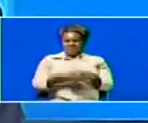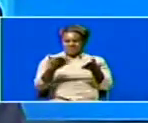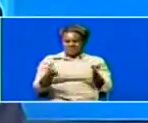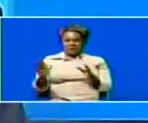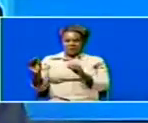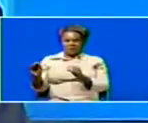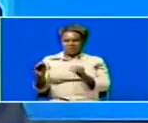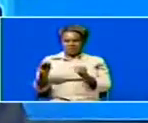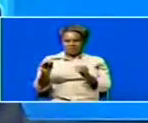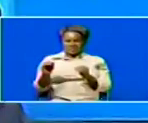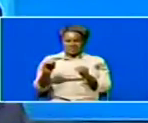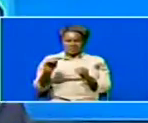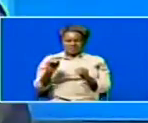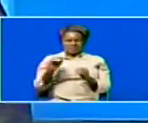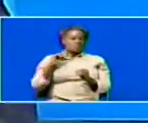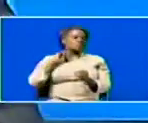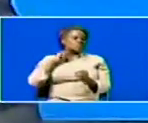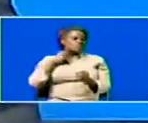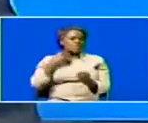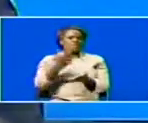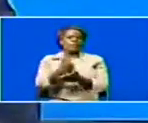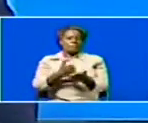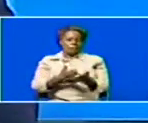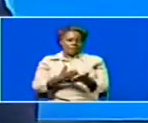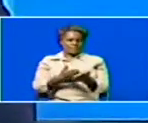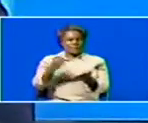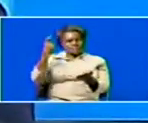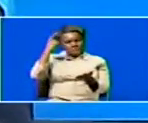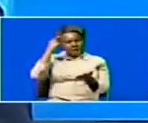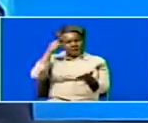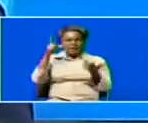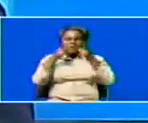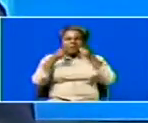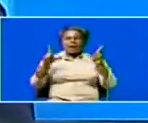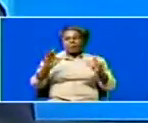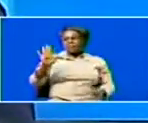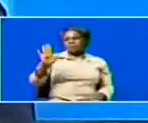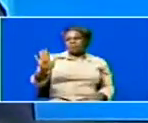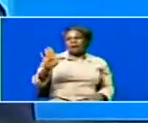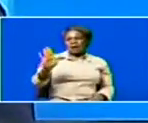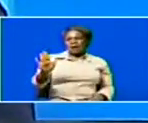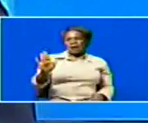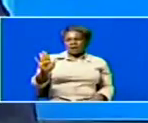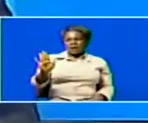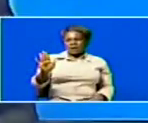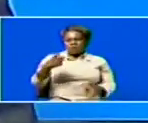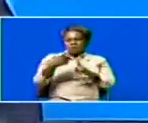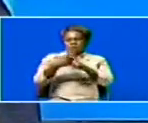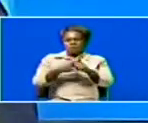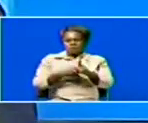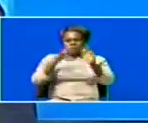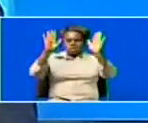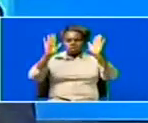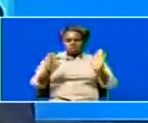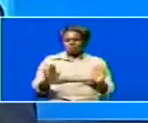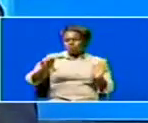to your favorite segment, that is the Mind Your Language segment. And Willis, the word mustard, is on standby right now, all the way